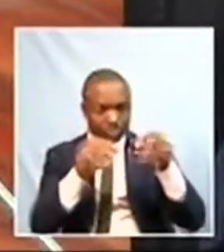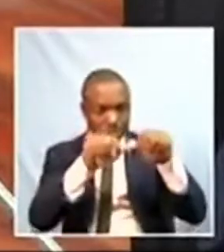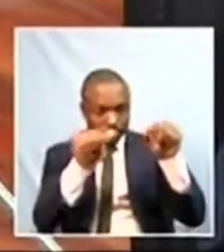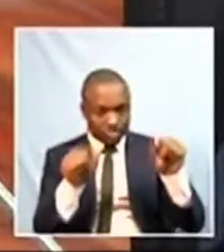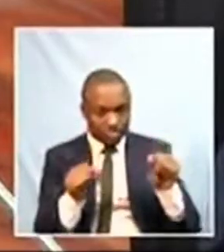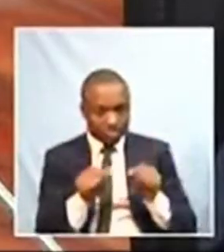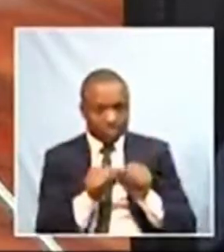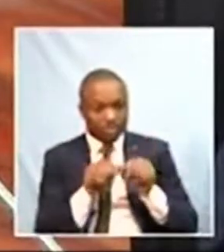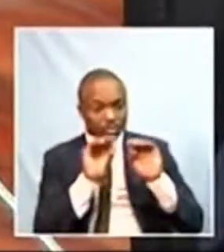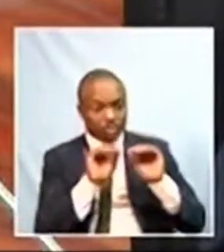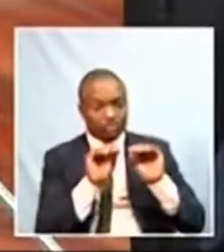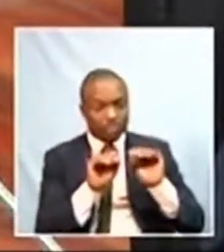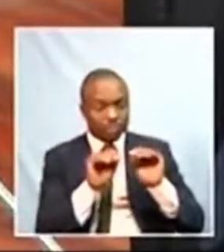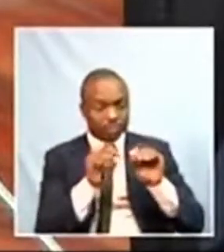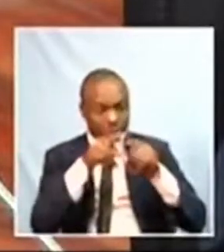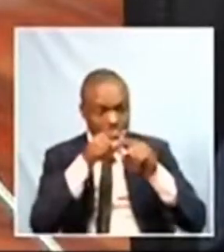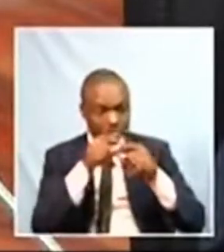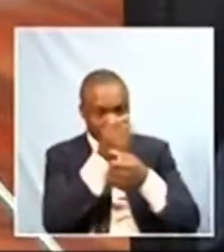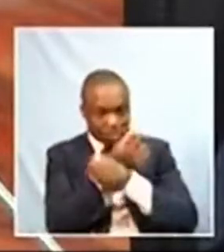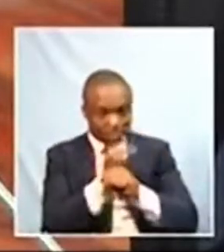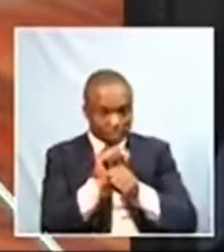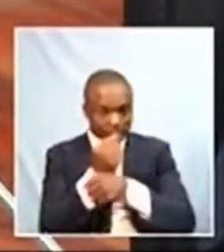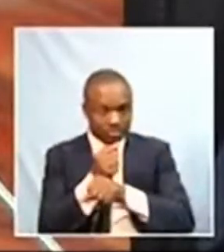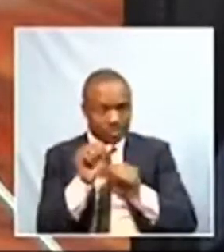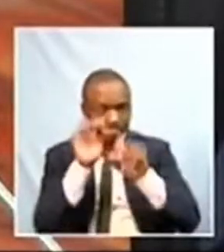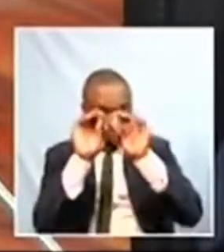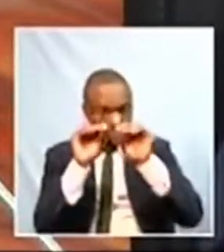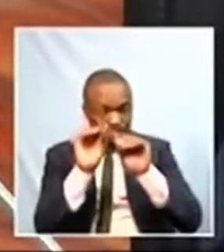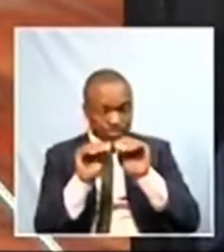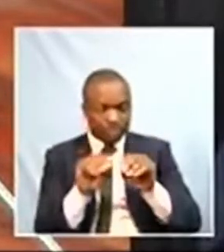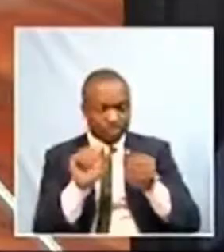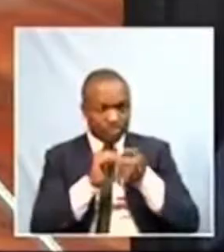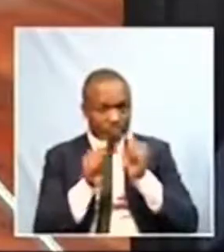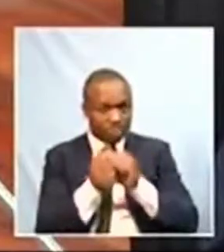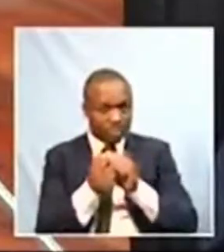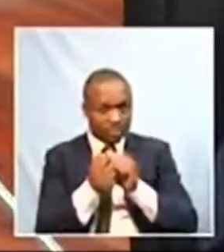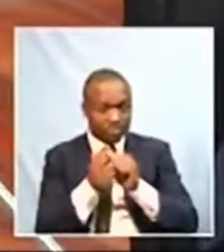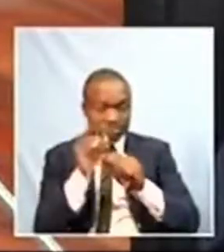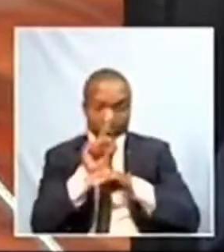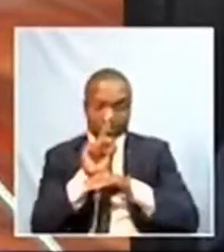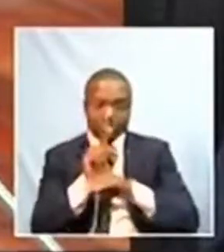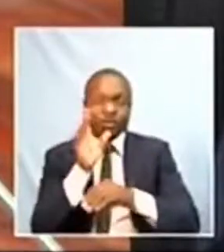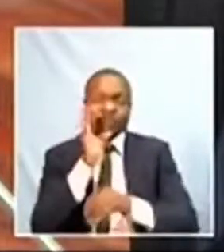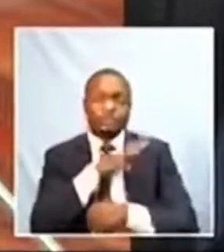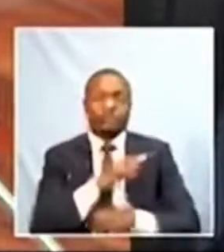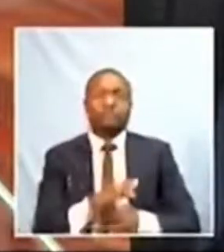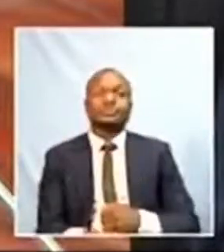instruction to rectify the defects and speed up the process, and the project is complete.